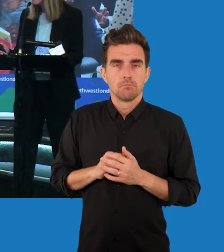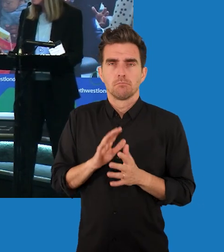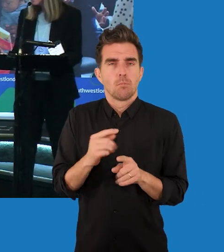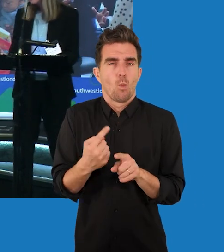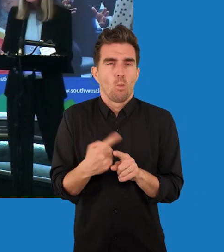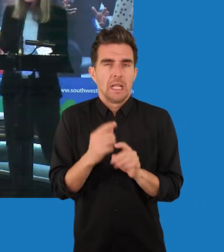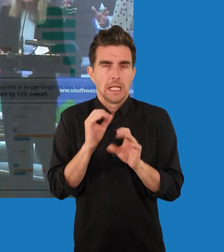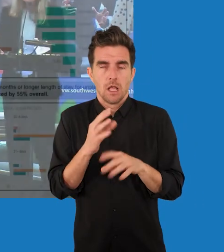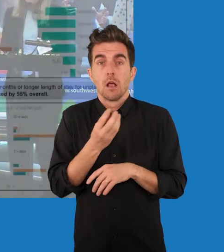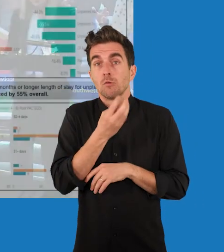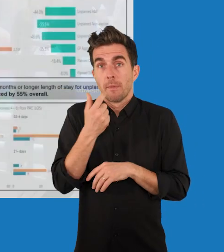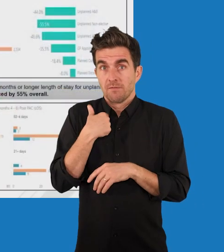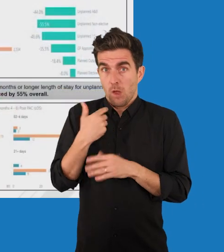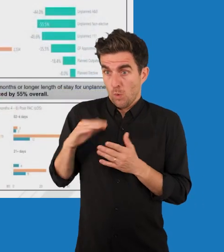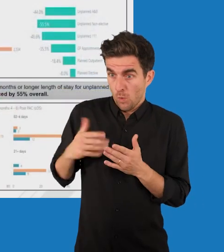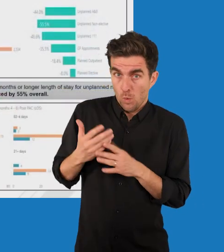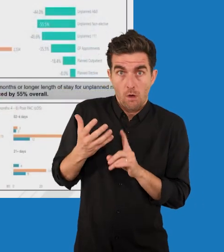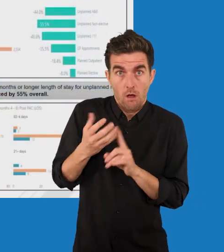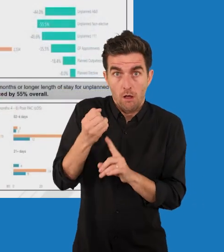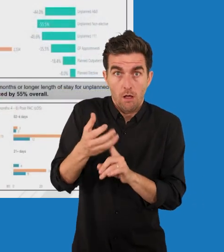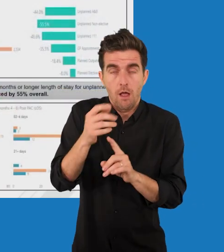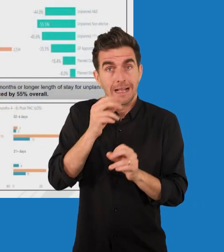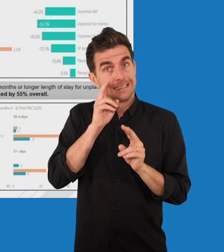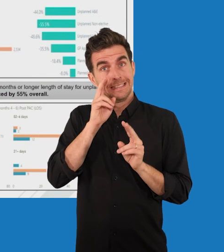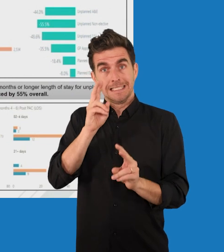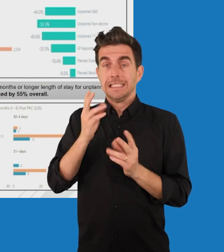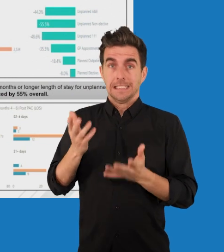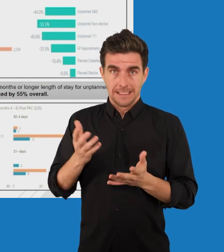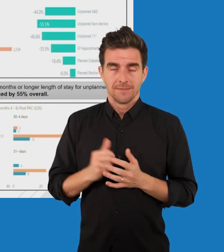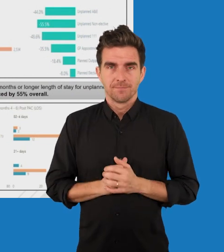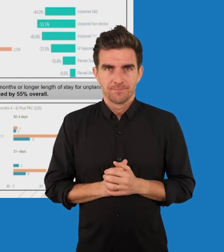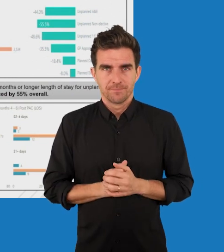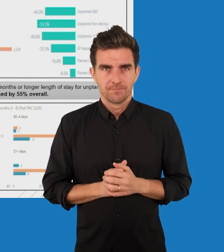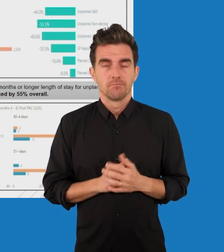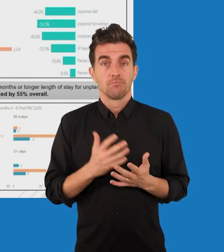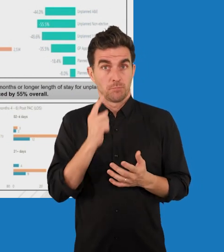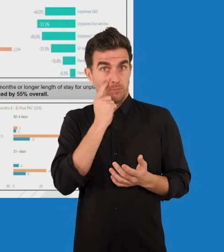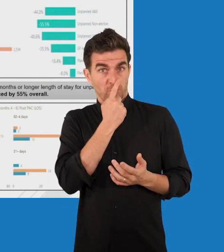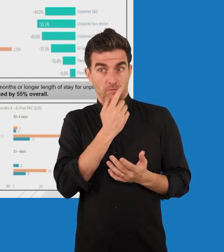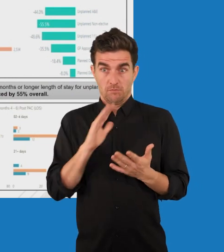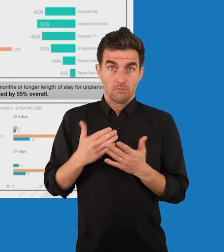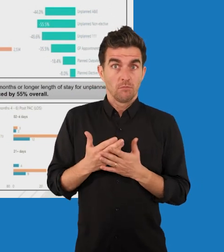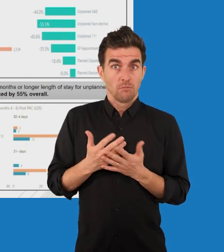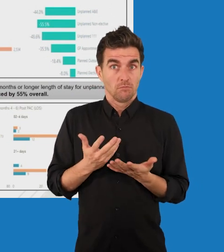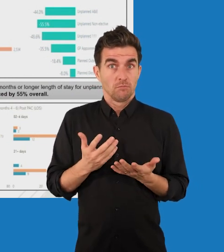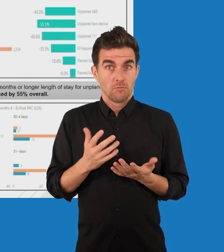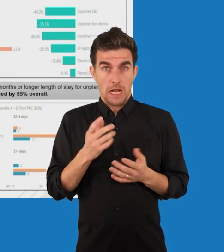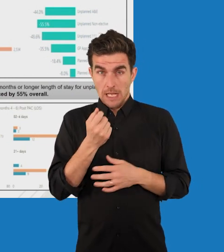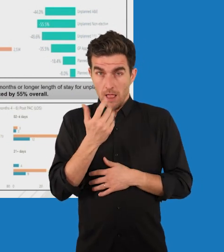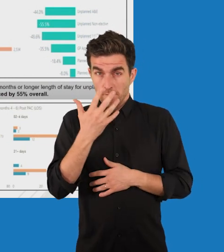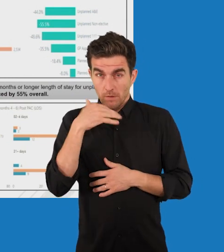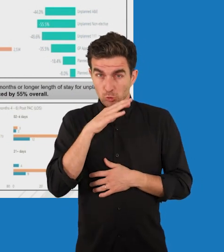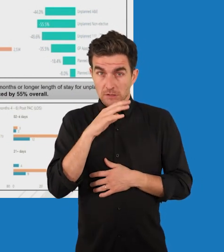needs. So just very quickly, some of the outcomes that we've seen. You will see there during the proof of concept